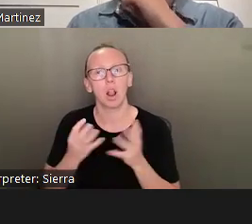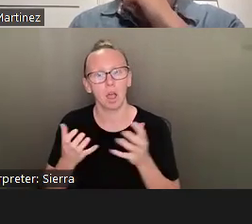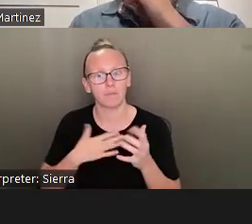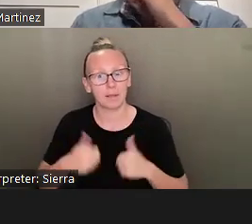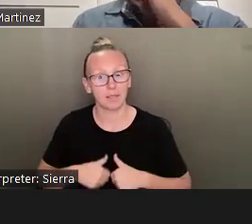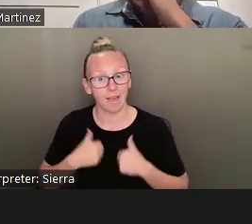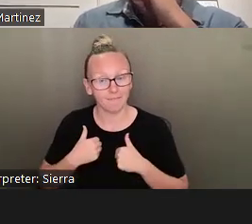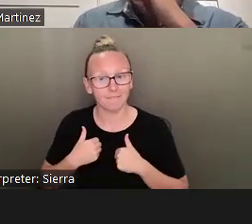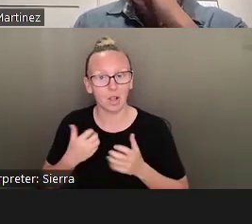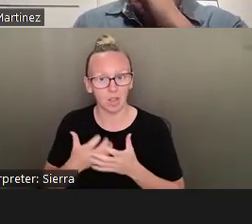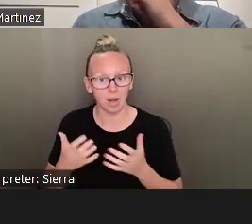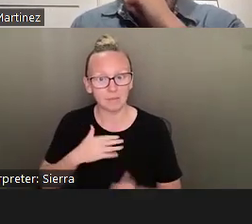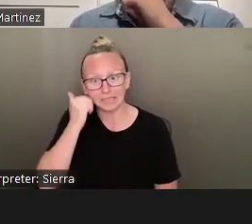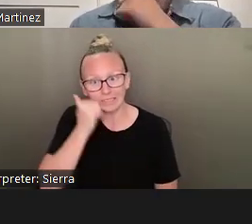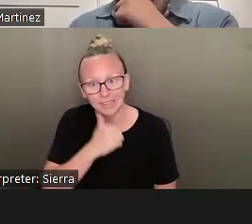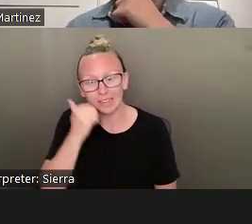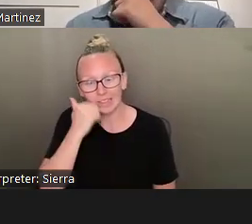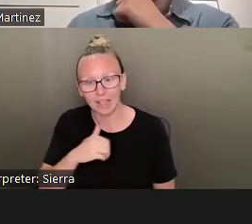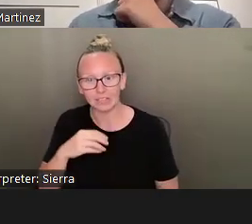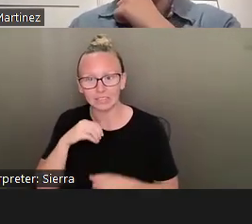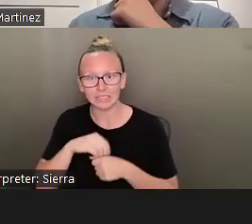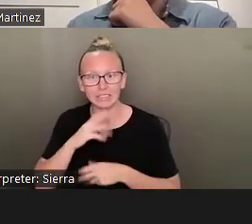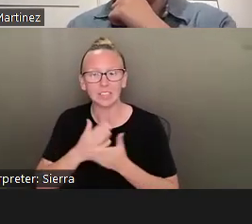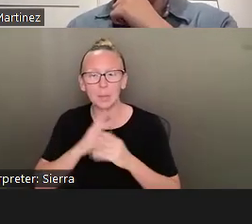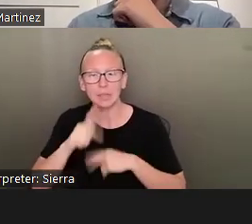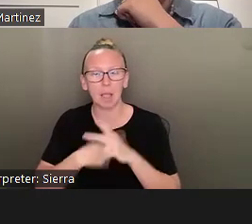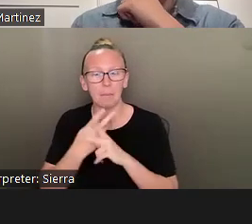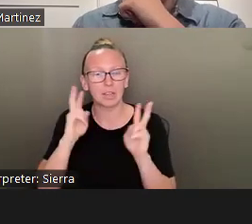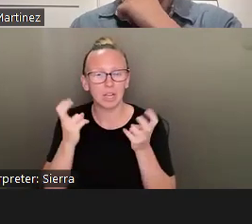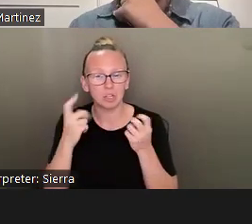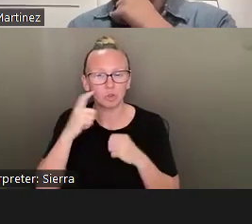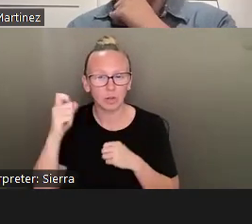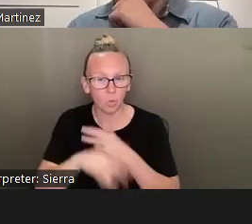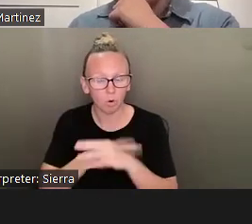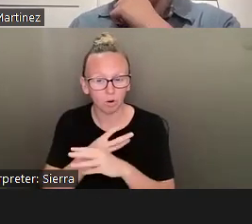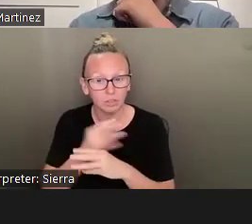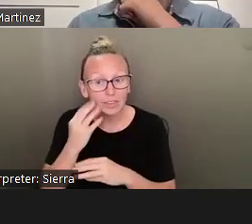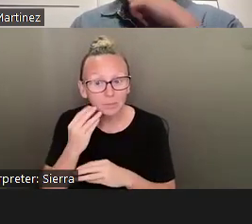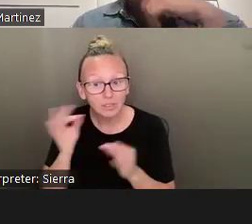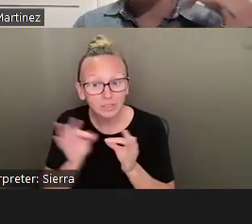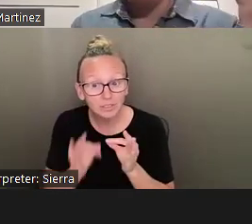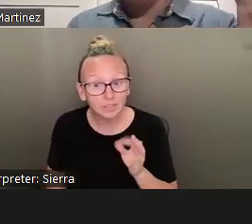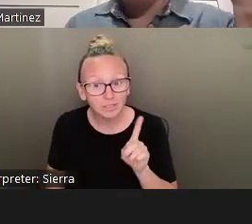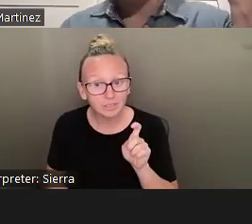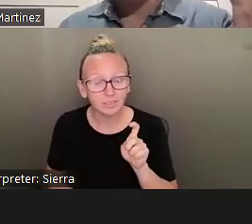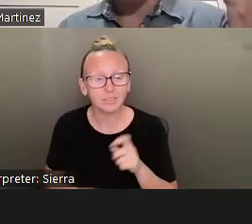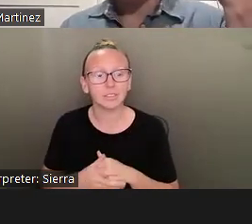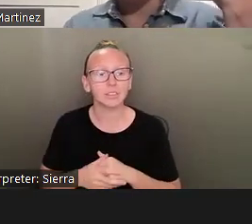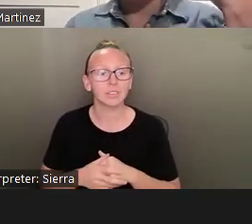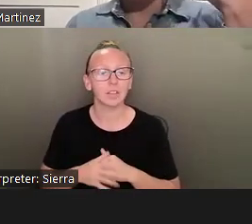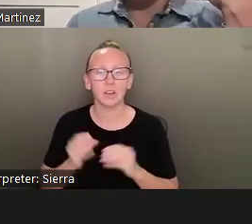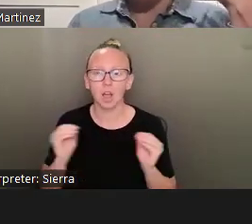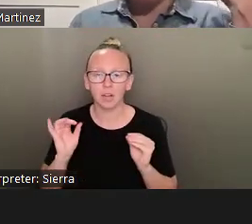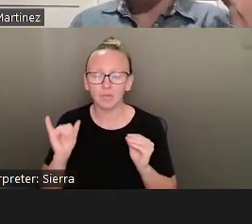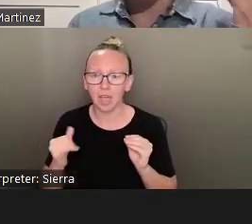life, a lot of my day-to-day life is spent in some sort of dream world. Do none of those experiences matter? Do none of those insights, do